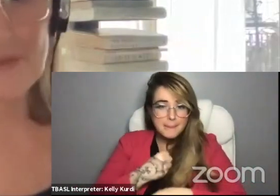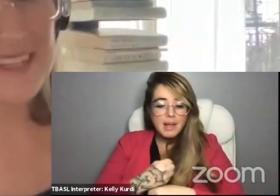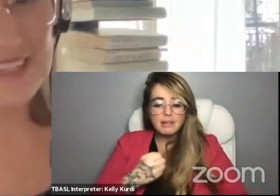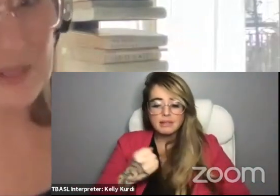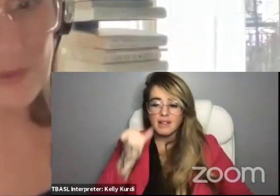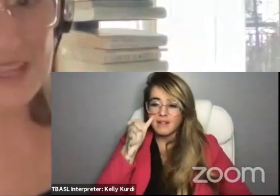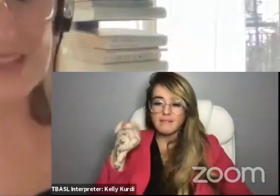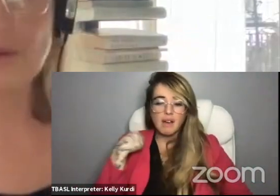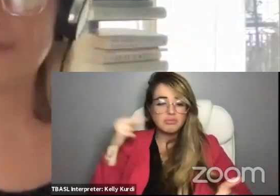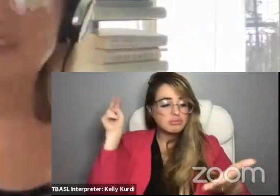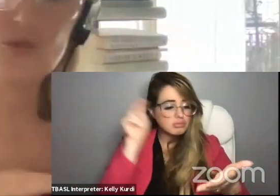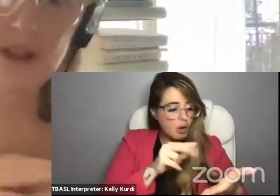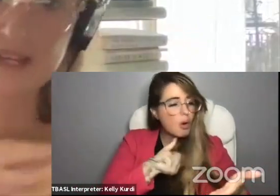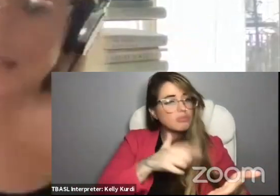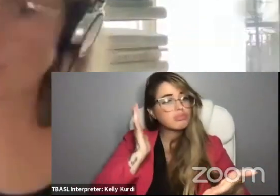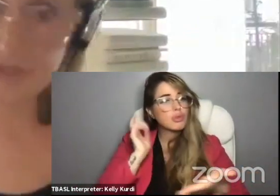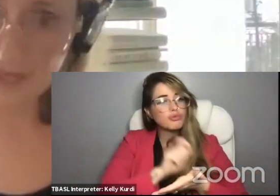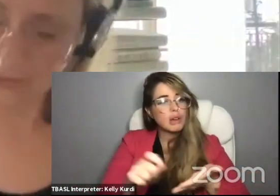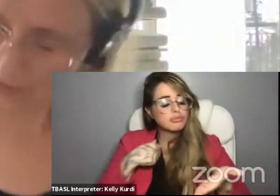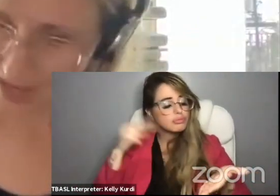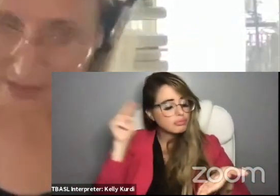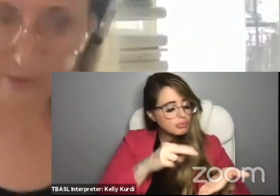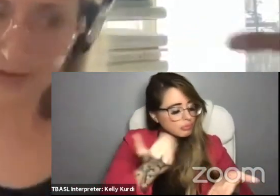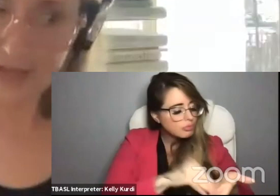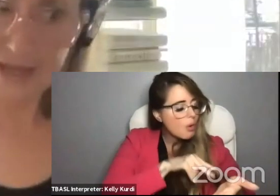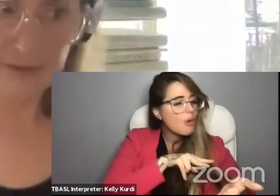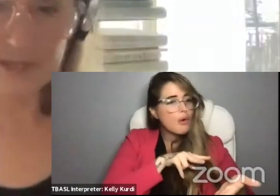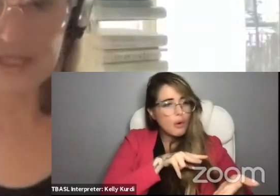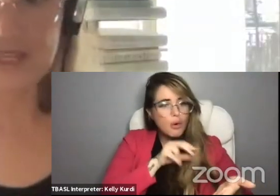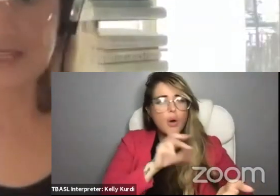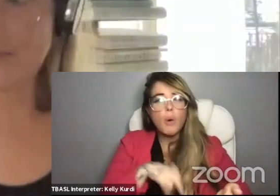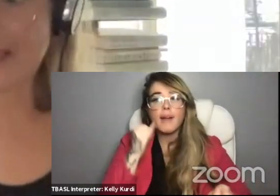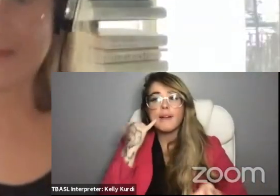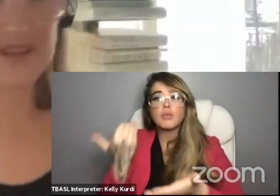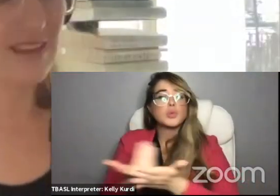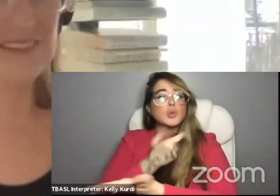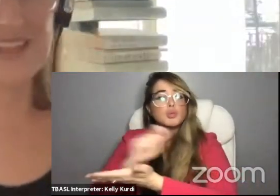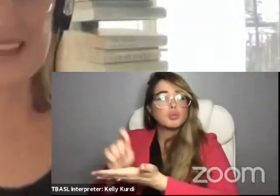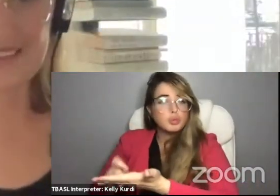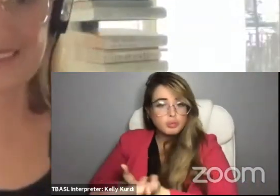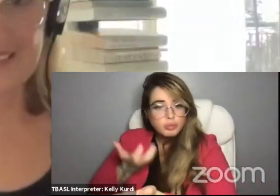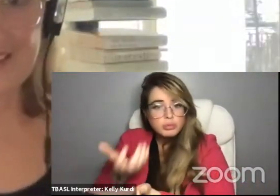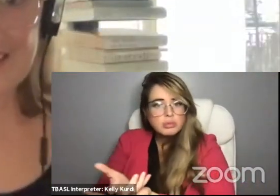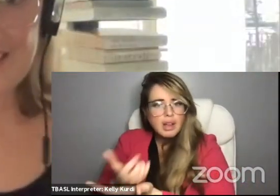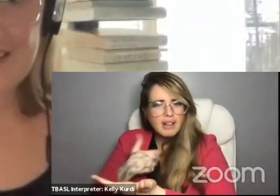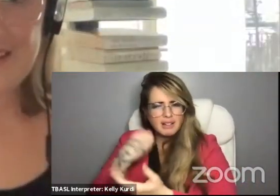something I've written in a new way or I'm just writing new things, either way, it really is about what are these